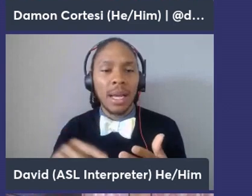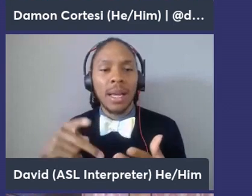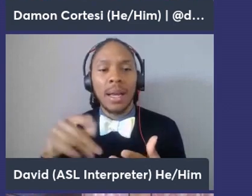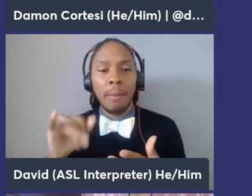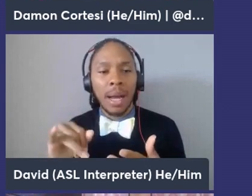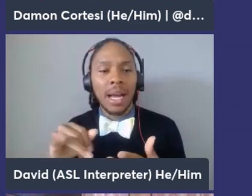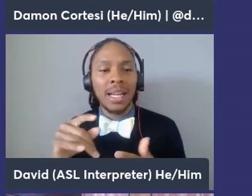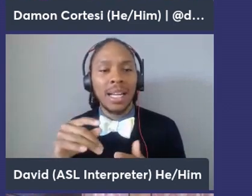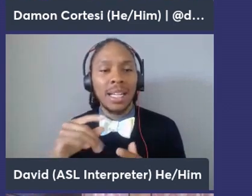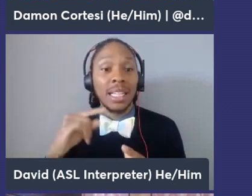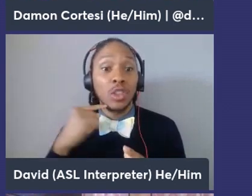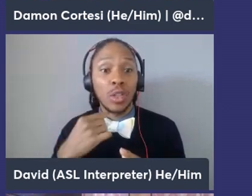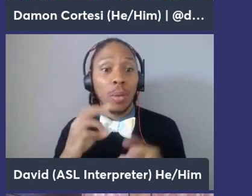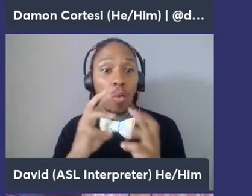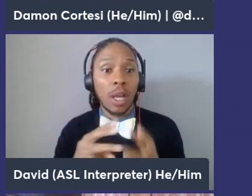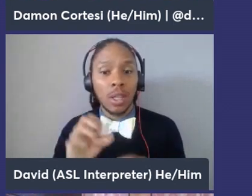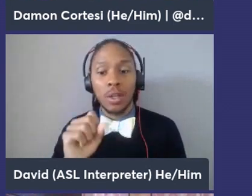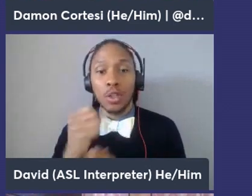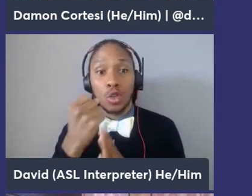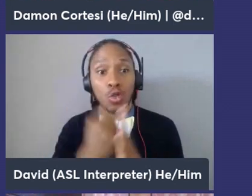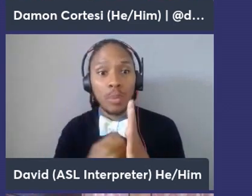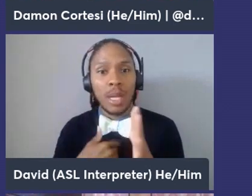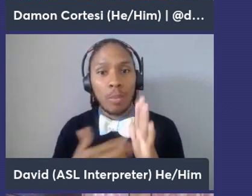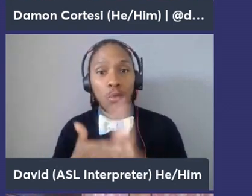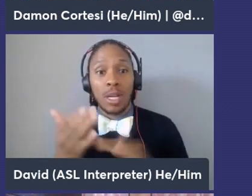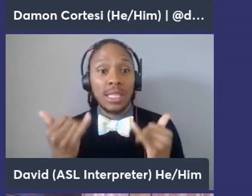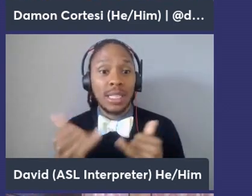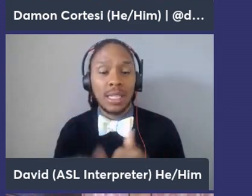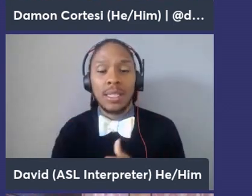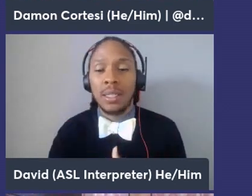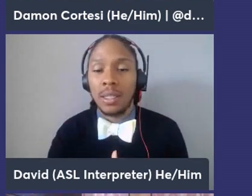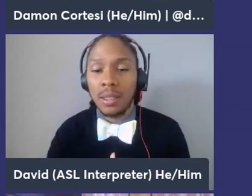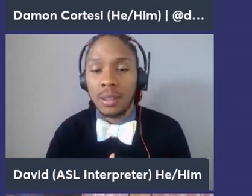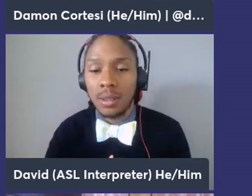weather script that I am running today.